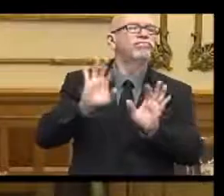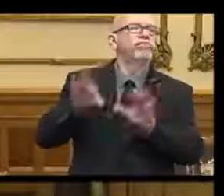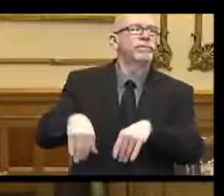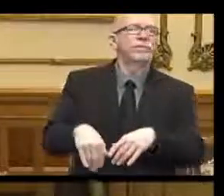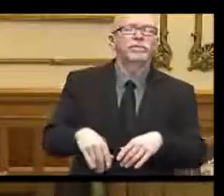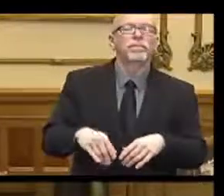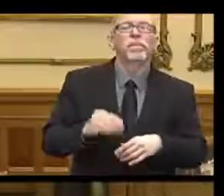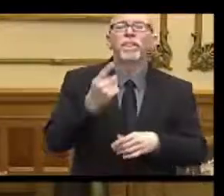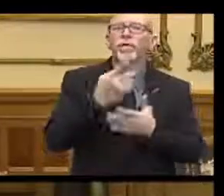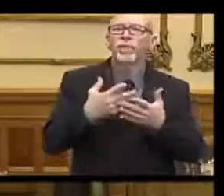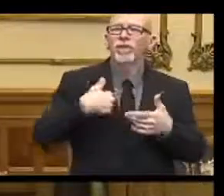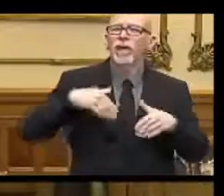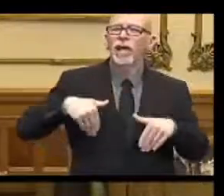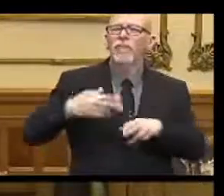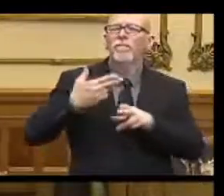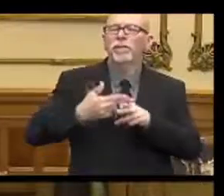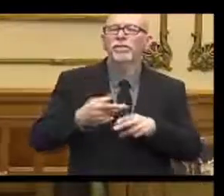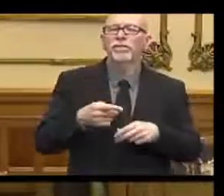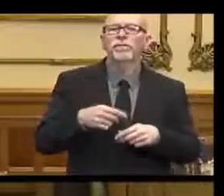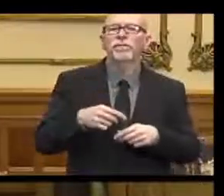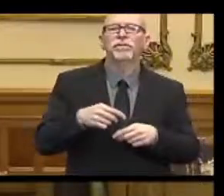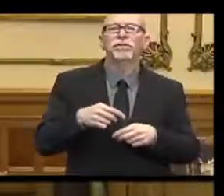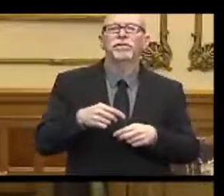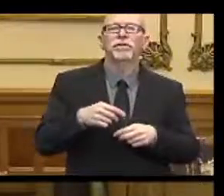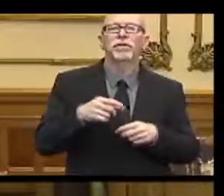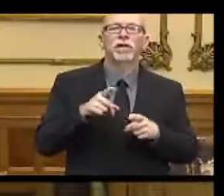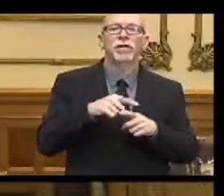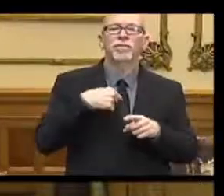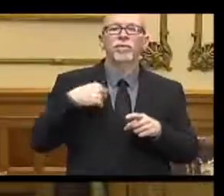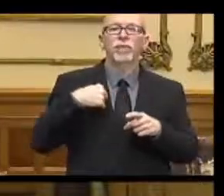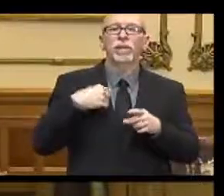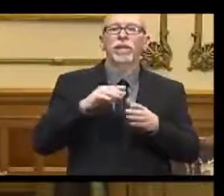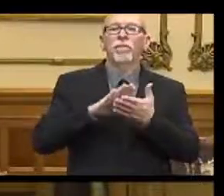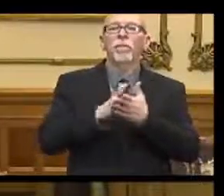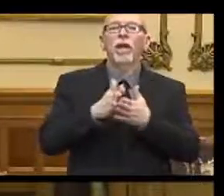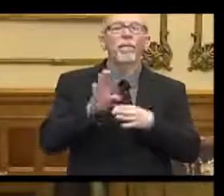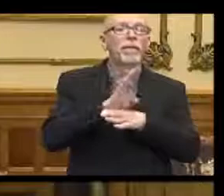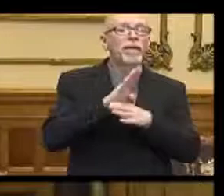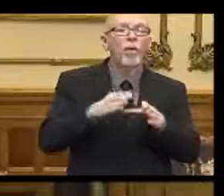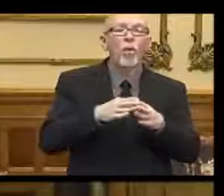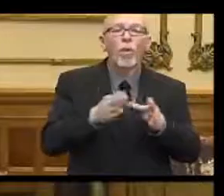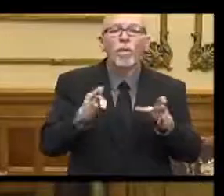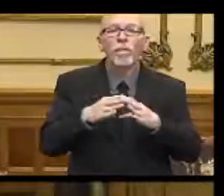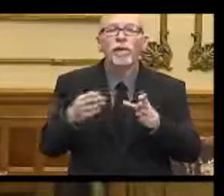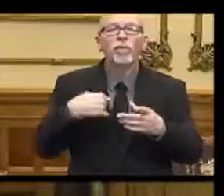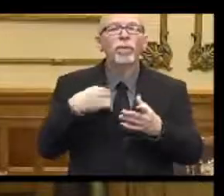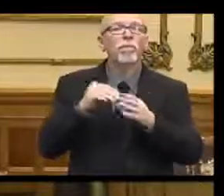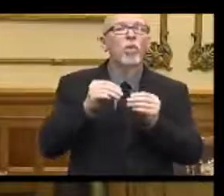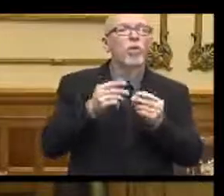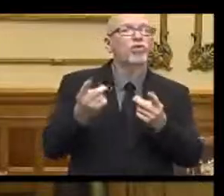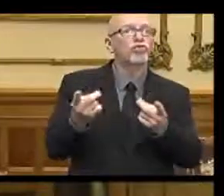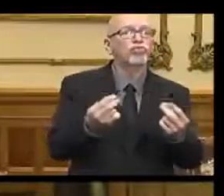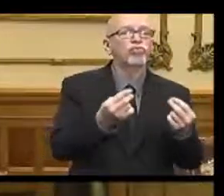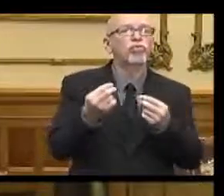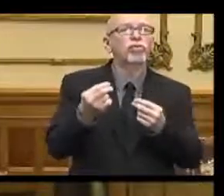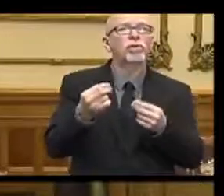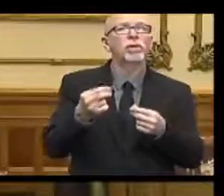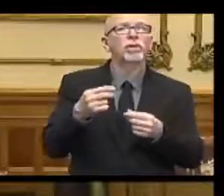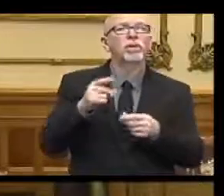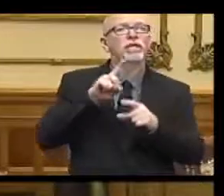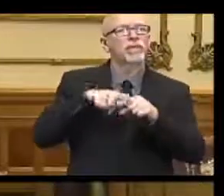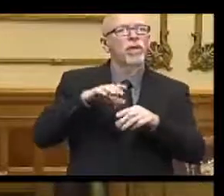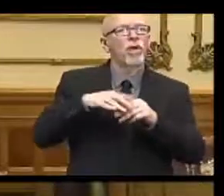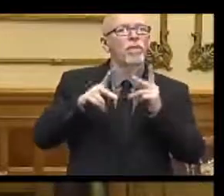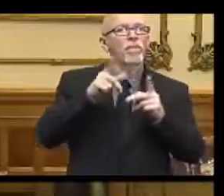thing we haven't said with all of this is that as we open things up and do more things, it may be about the individuals that